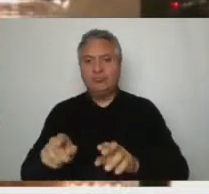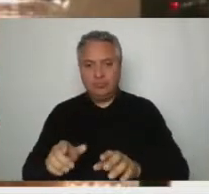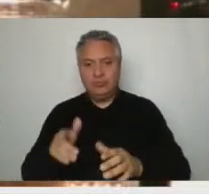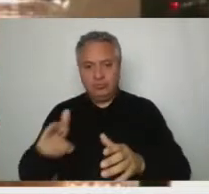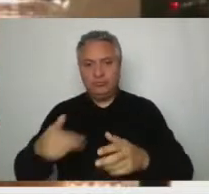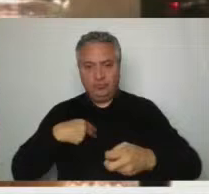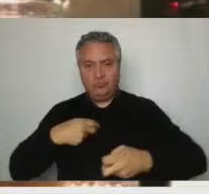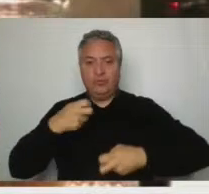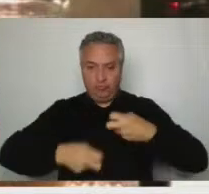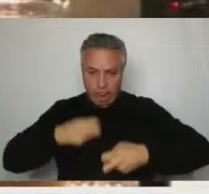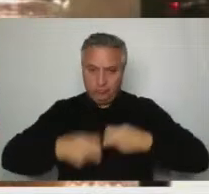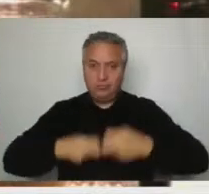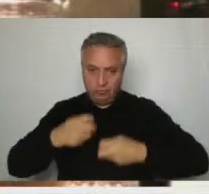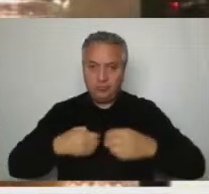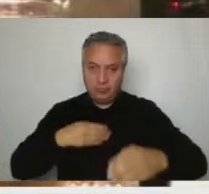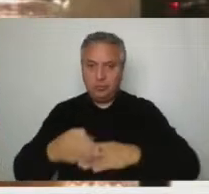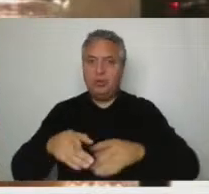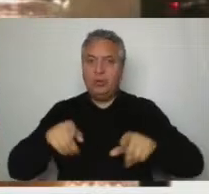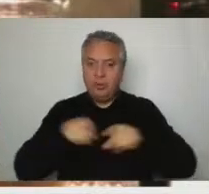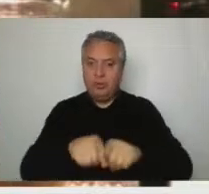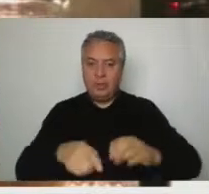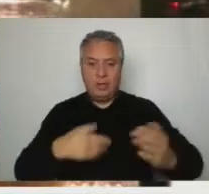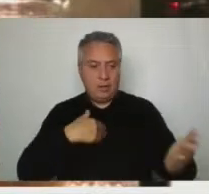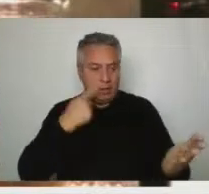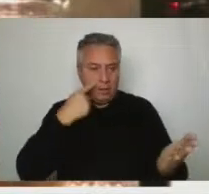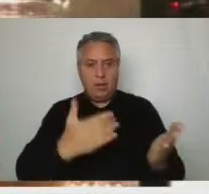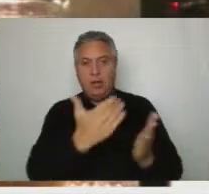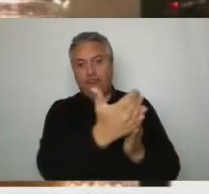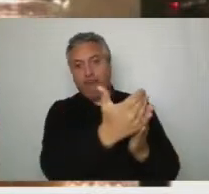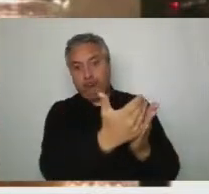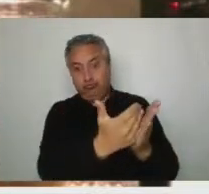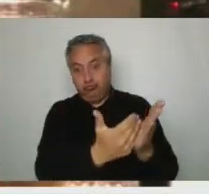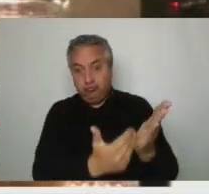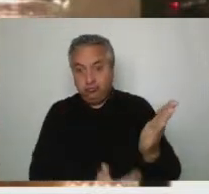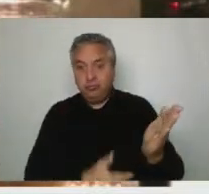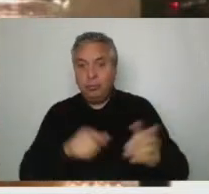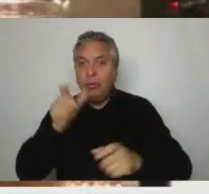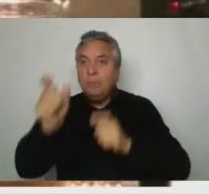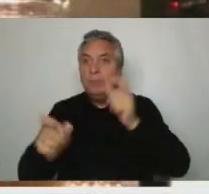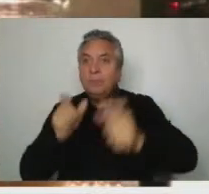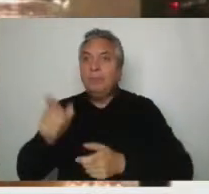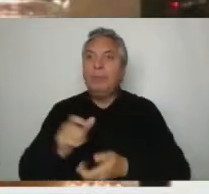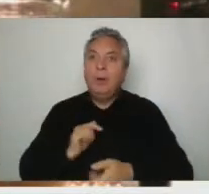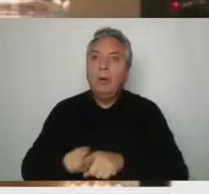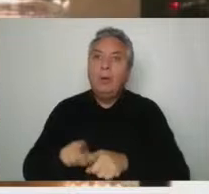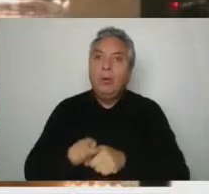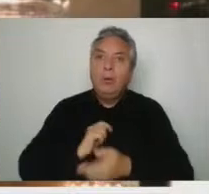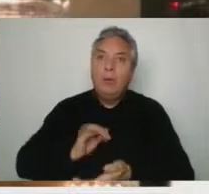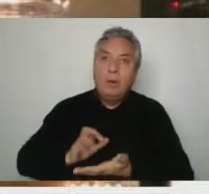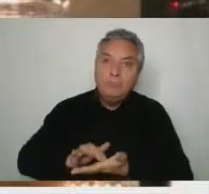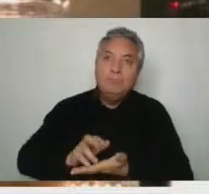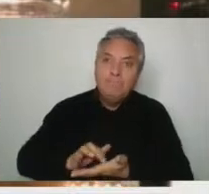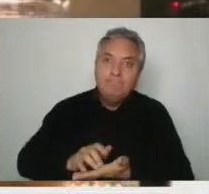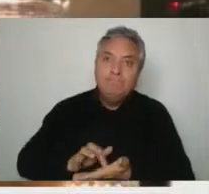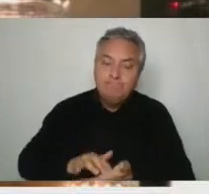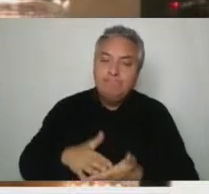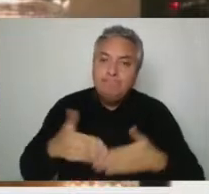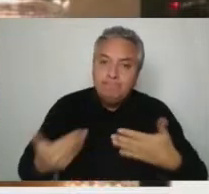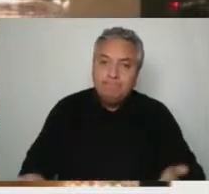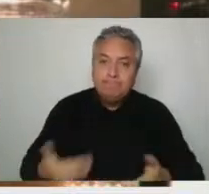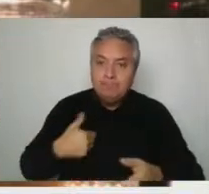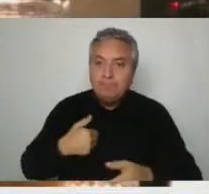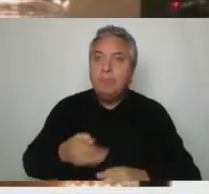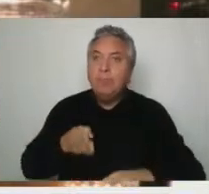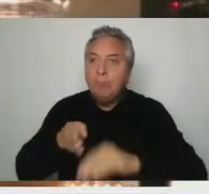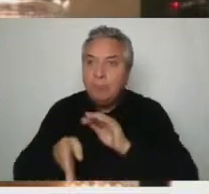Another proof of access difficulties have to do with the long waiting list. We have also a